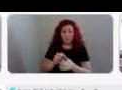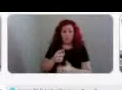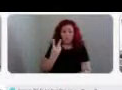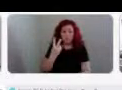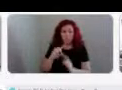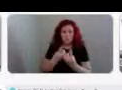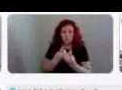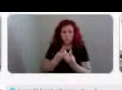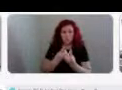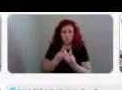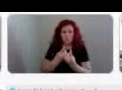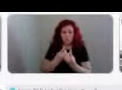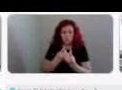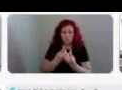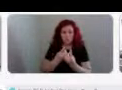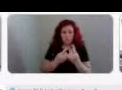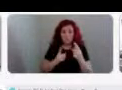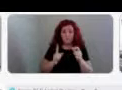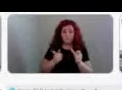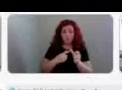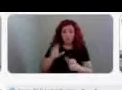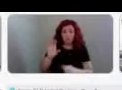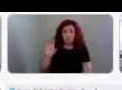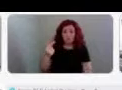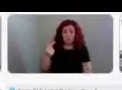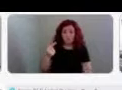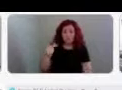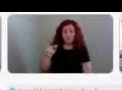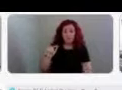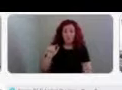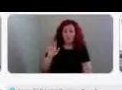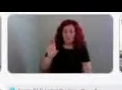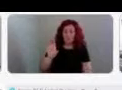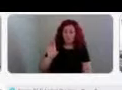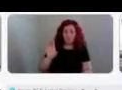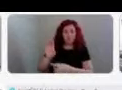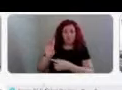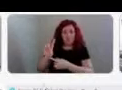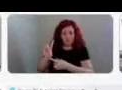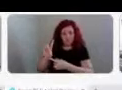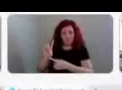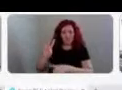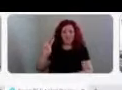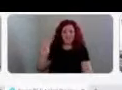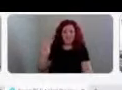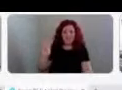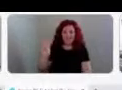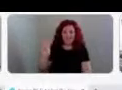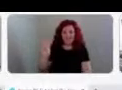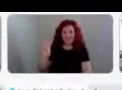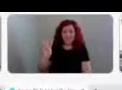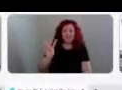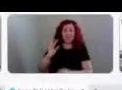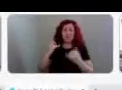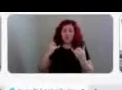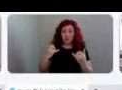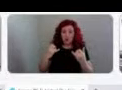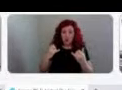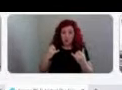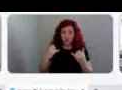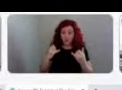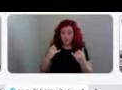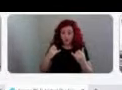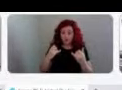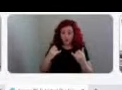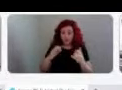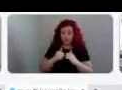districts first congressional district six um i think that congressional district six as currently uh